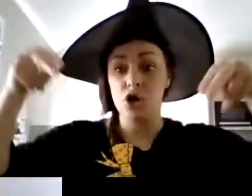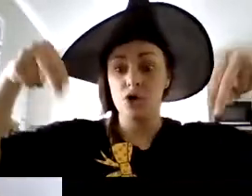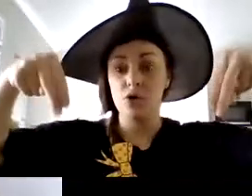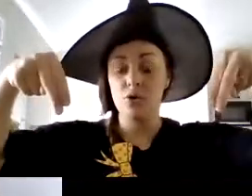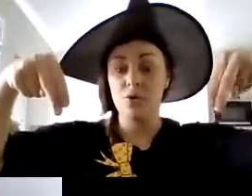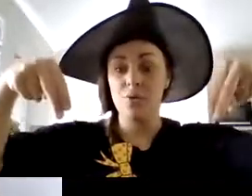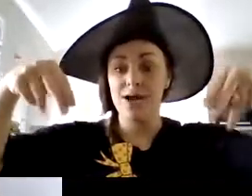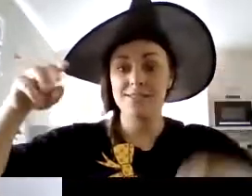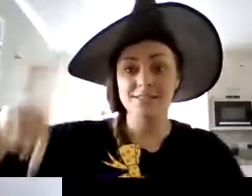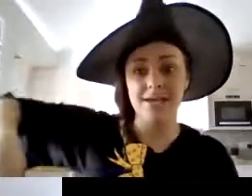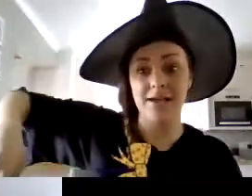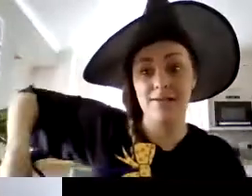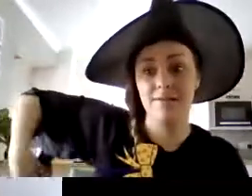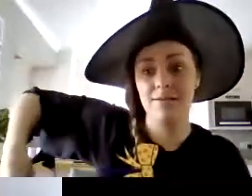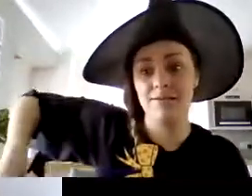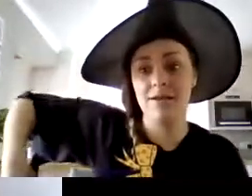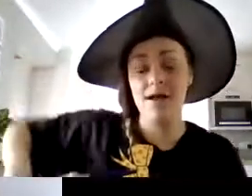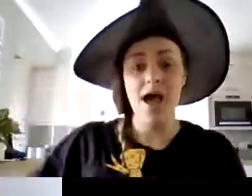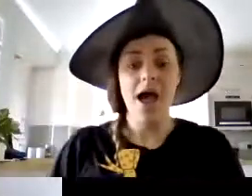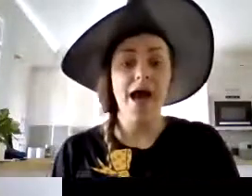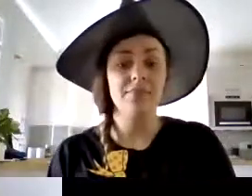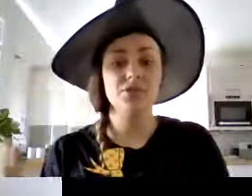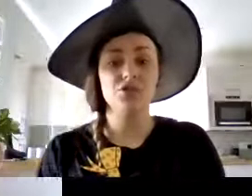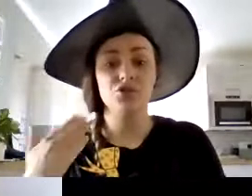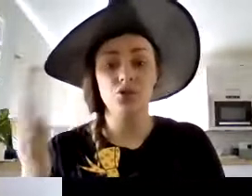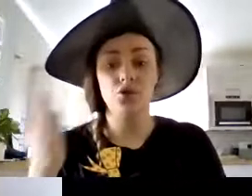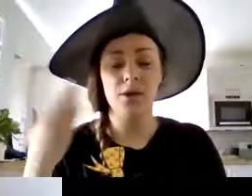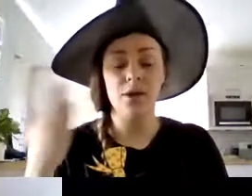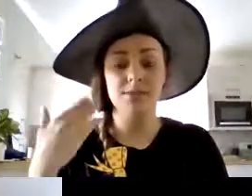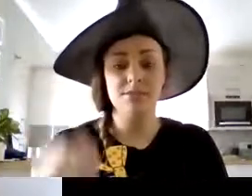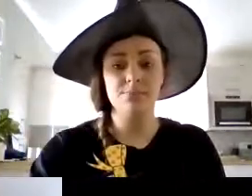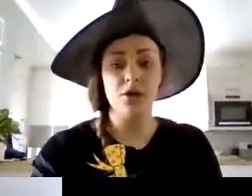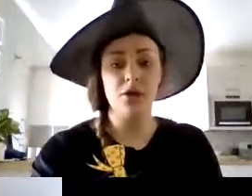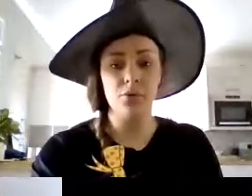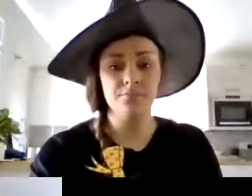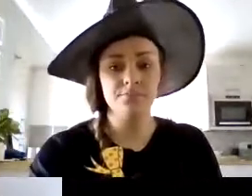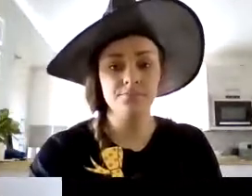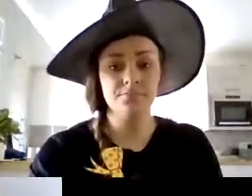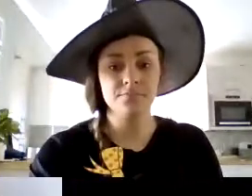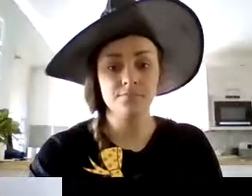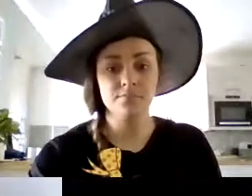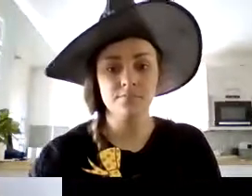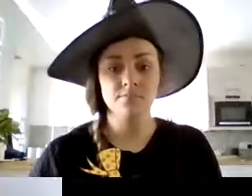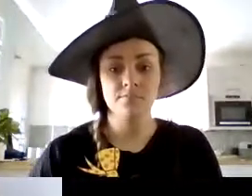The dog wagged his tail and the stormy winds blew.